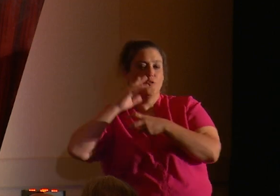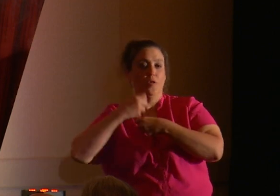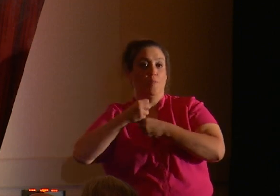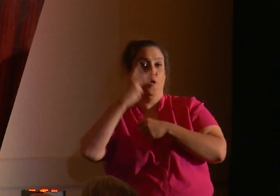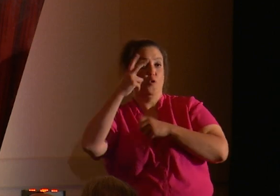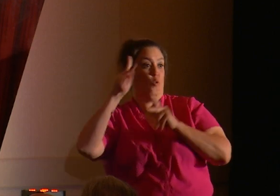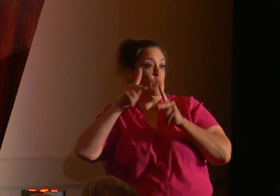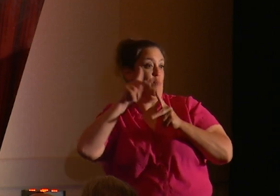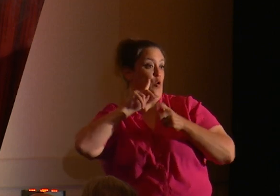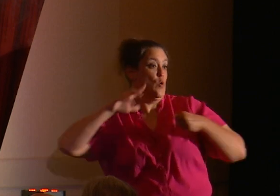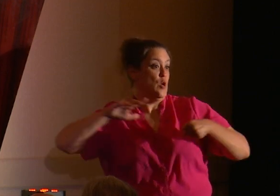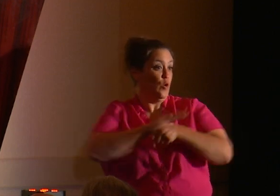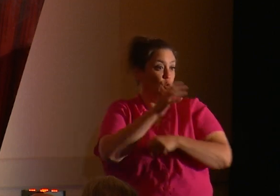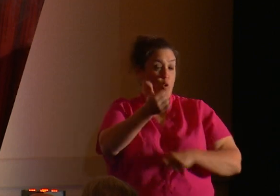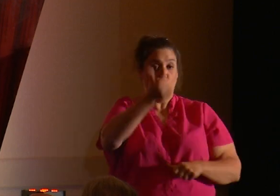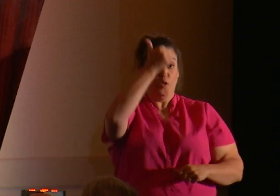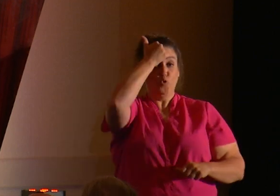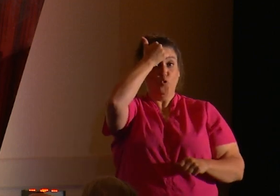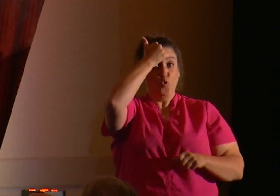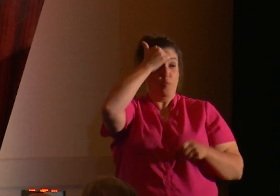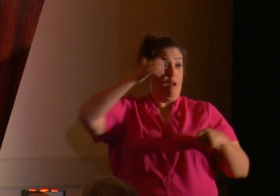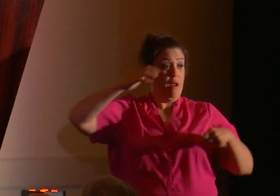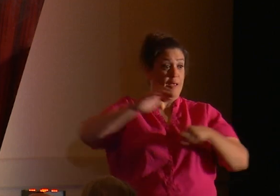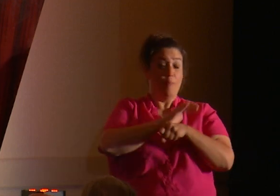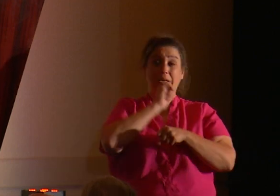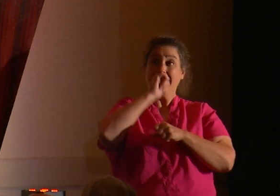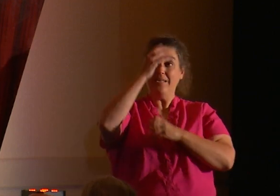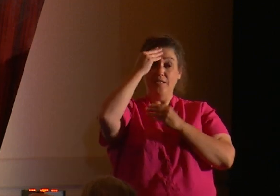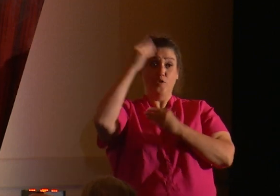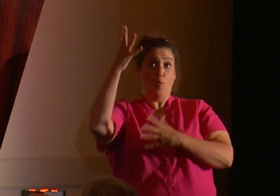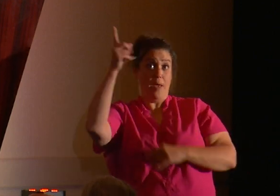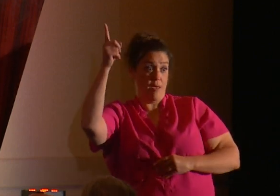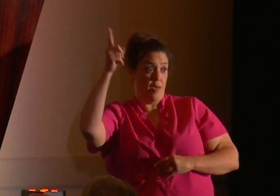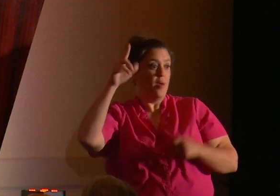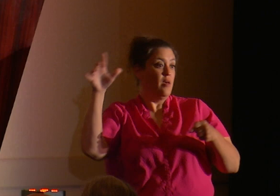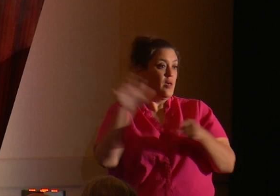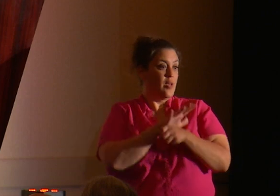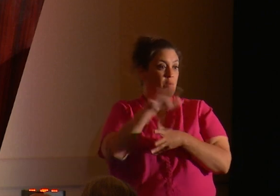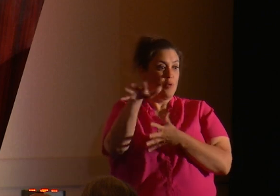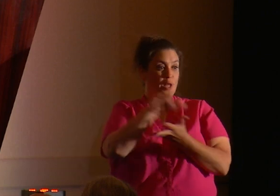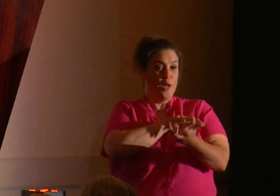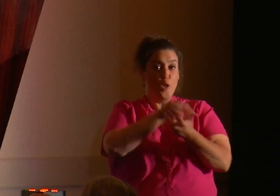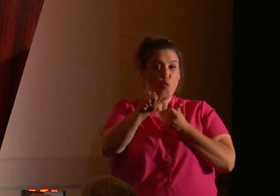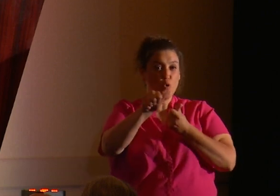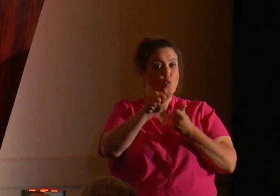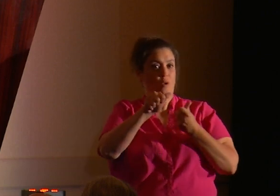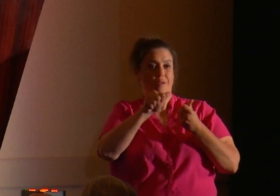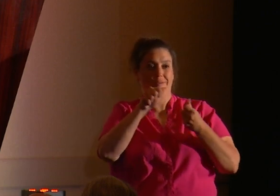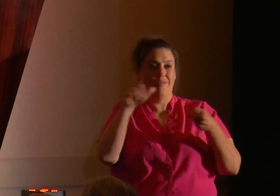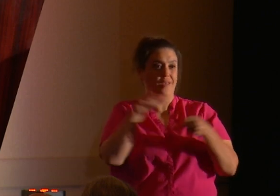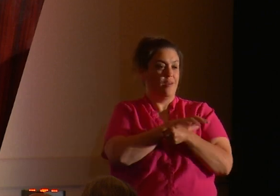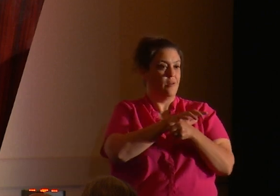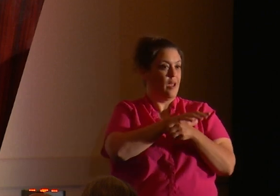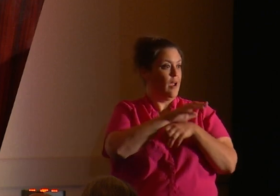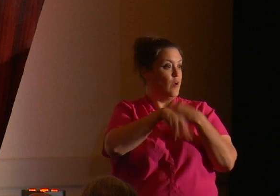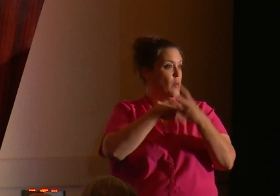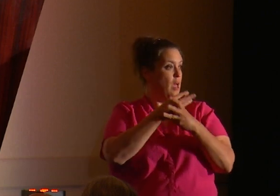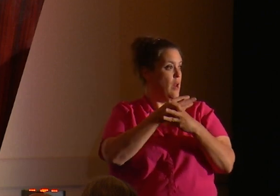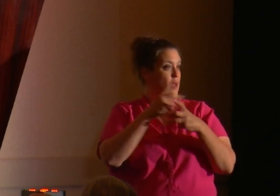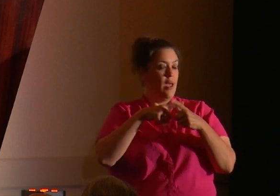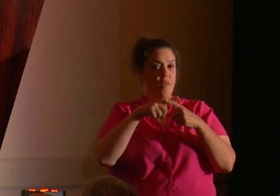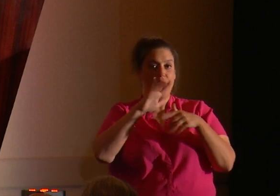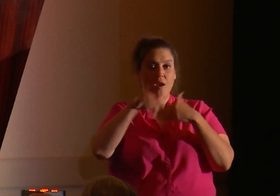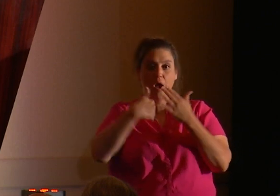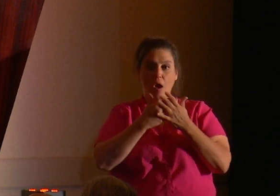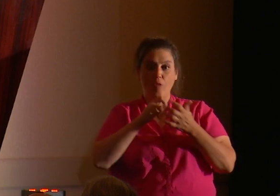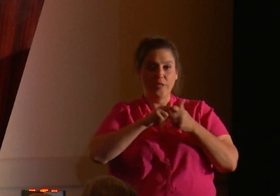totally stupid. They were going to completely disobey him. It was going to completely ruin the entire planet. And then all his problems would happen.